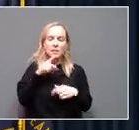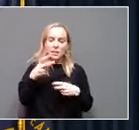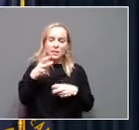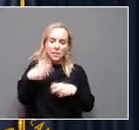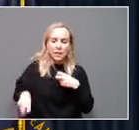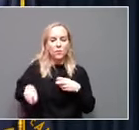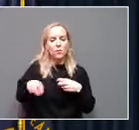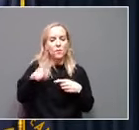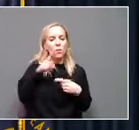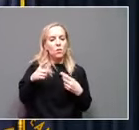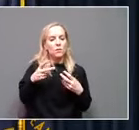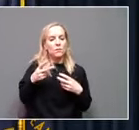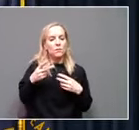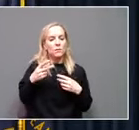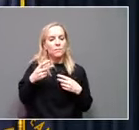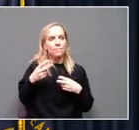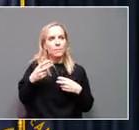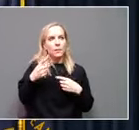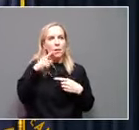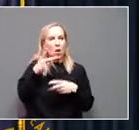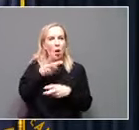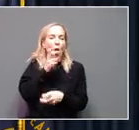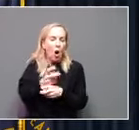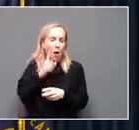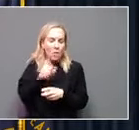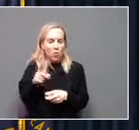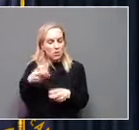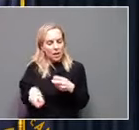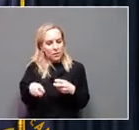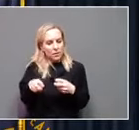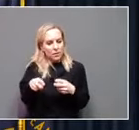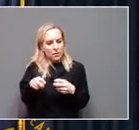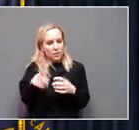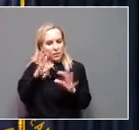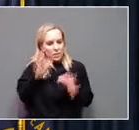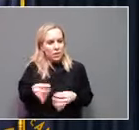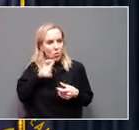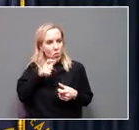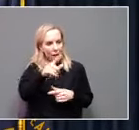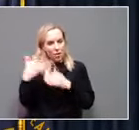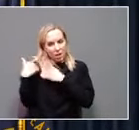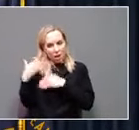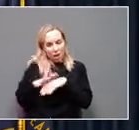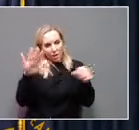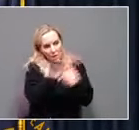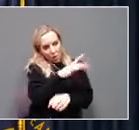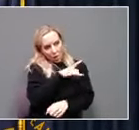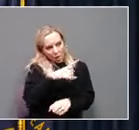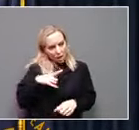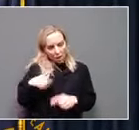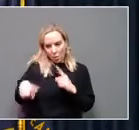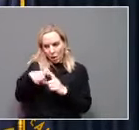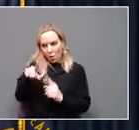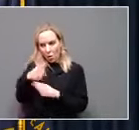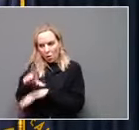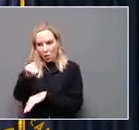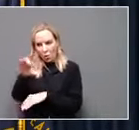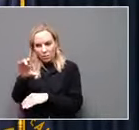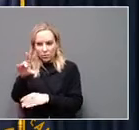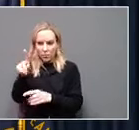decisions is a lot harder when it rests on the legislature and 100 plus people, each one facing different pressures or